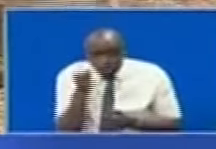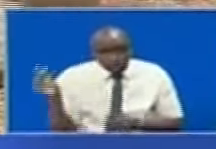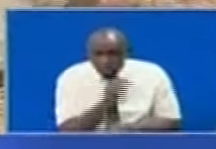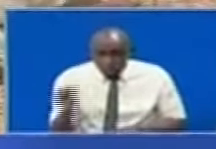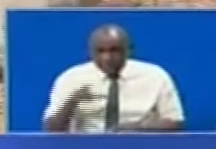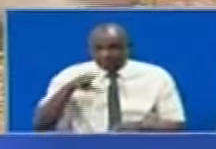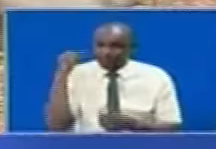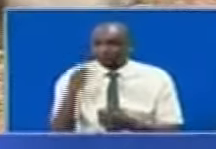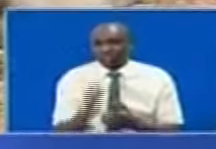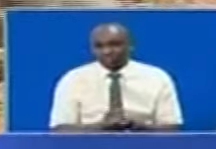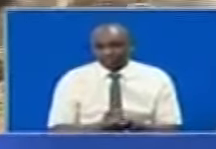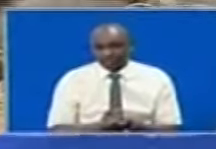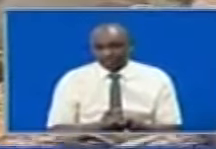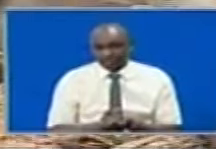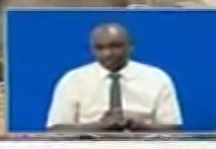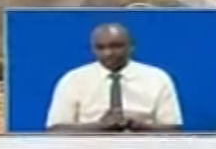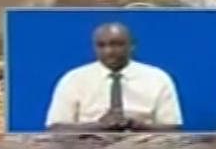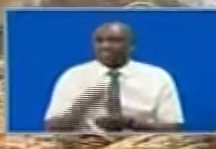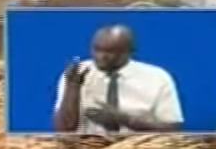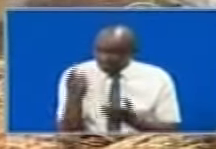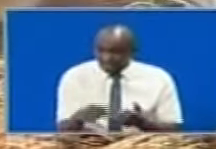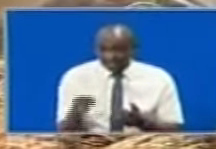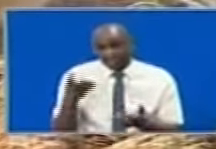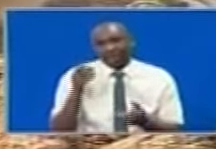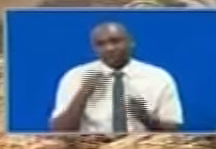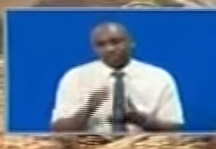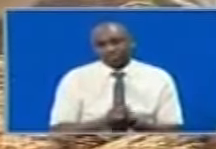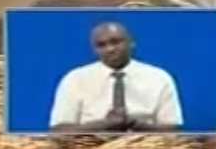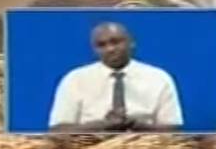out. It takes at least 3 months to train. All right, let's